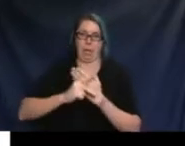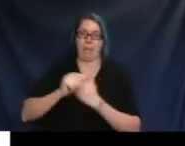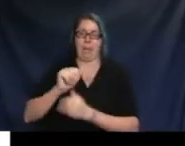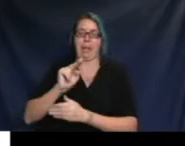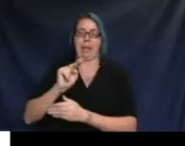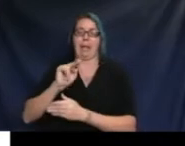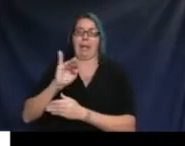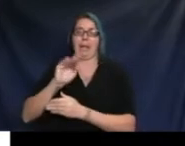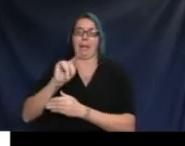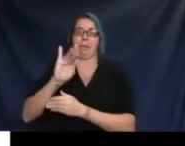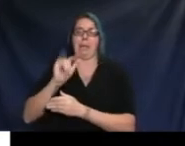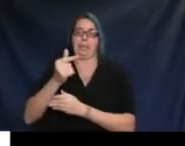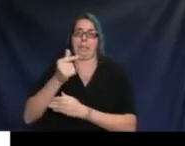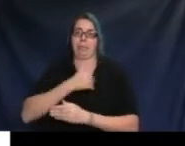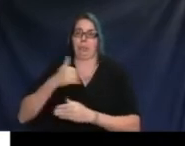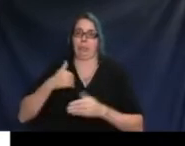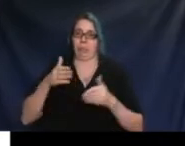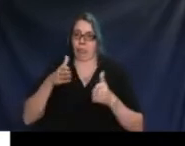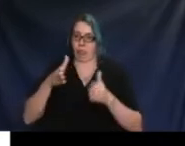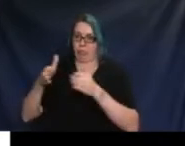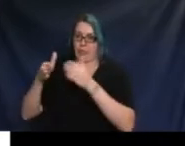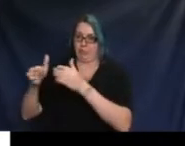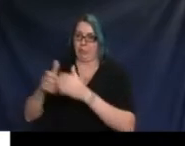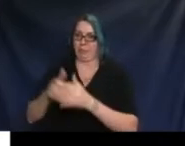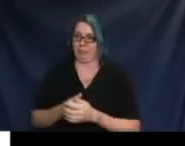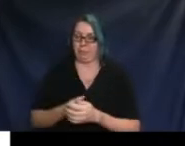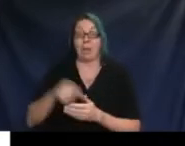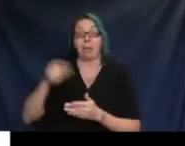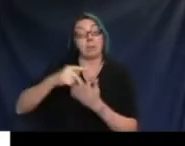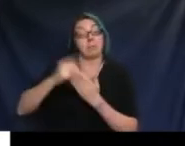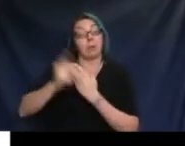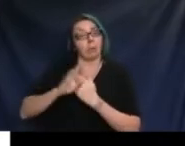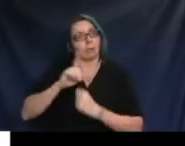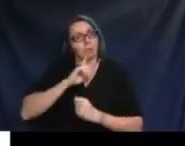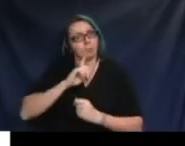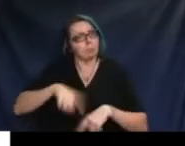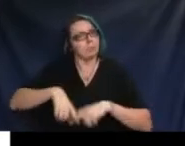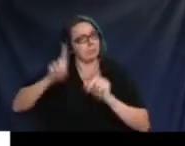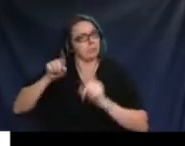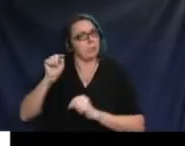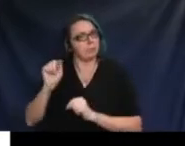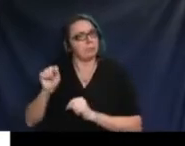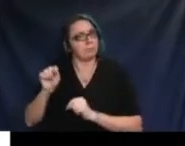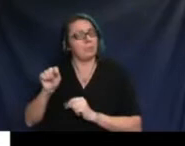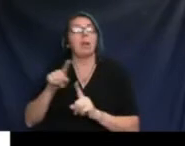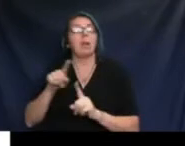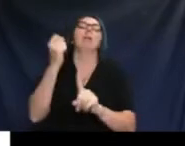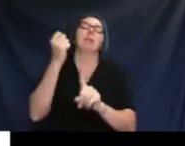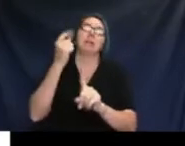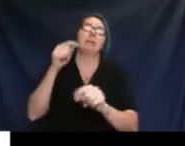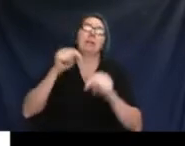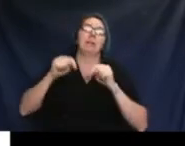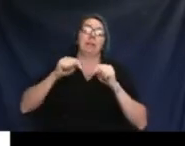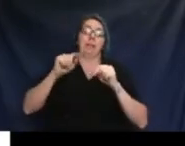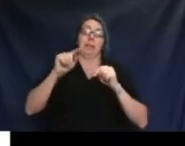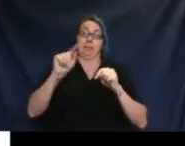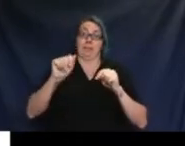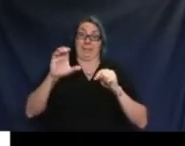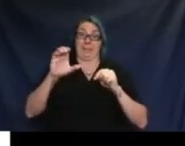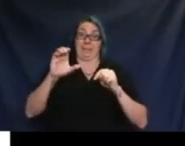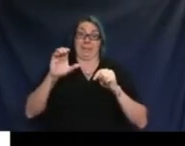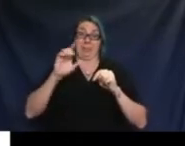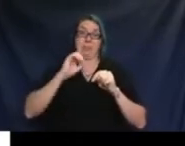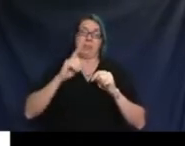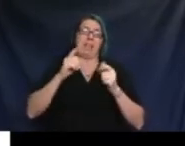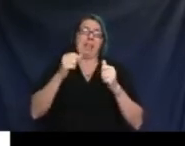it unique, and you're certainly welcome to go to any of Toronto Arts Council's arts discipline